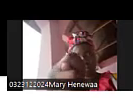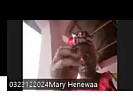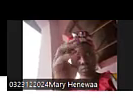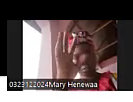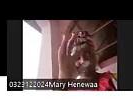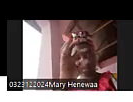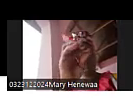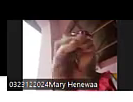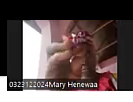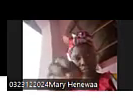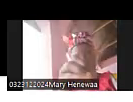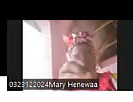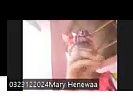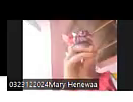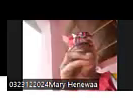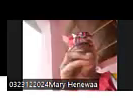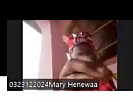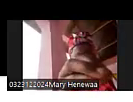O.